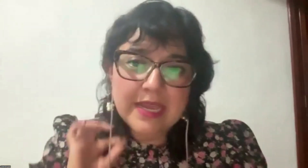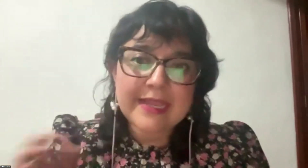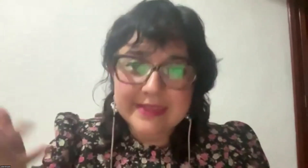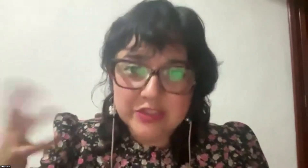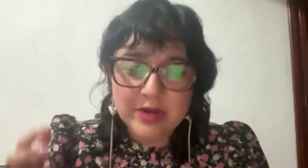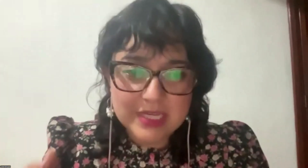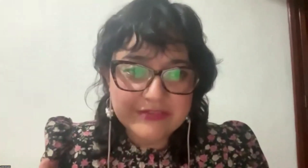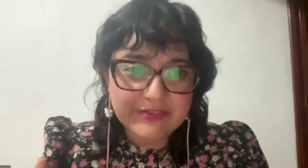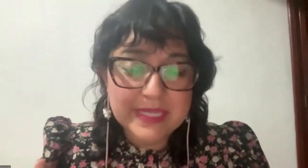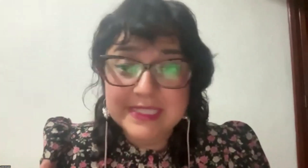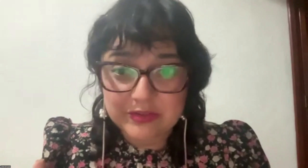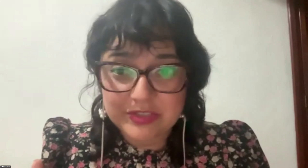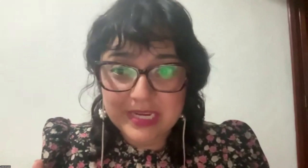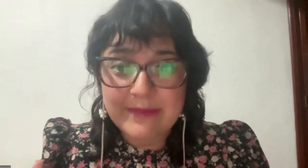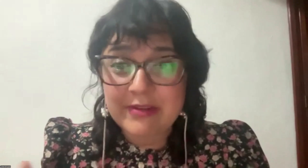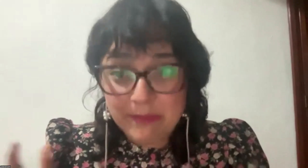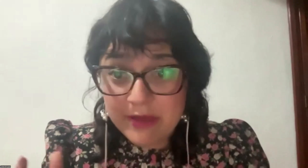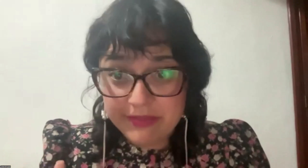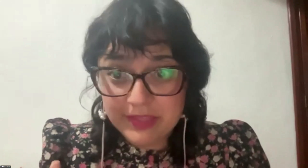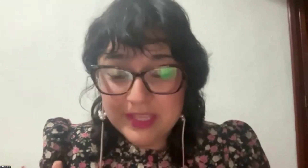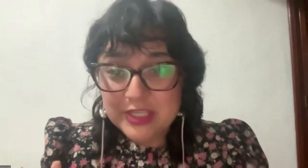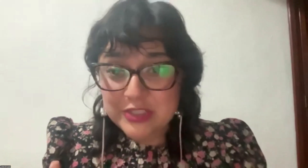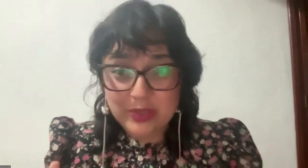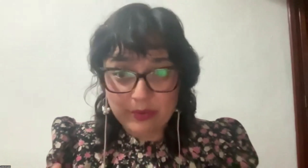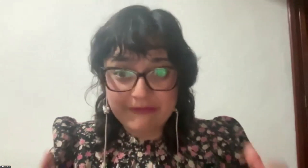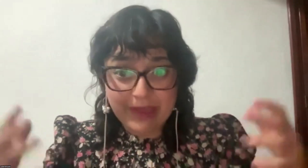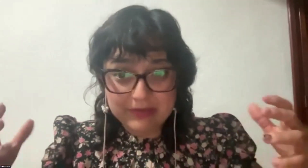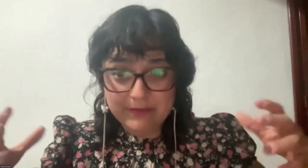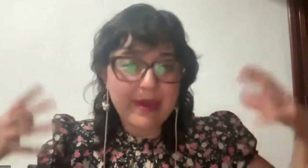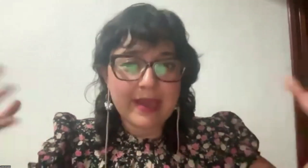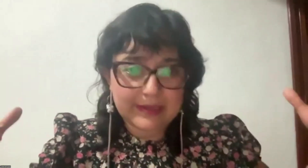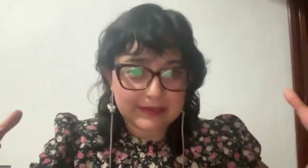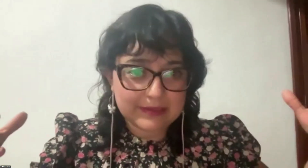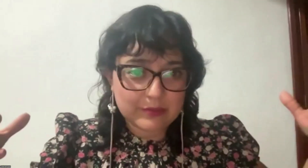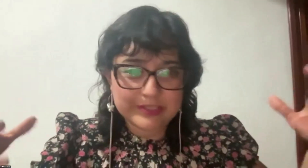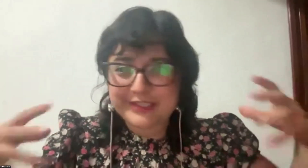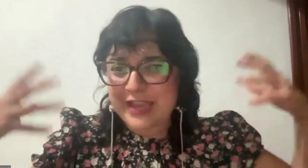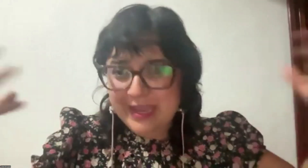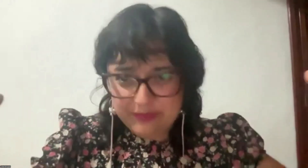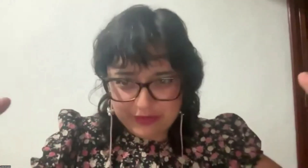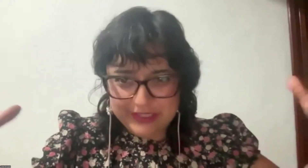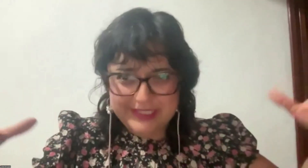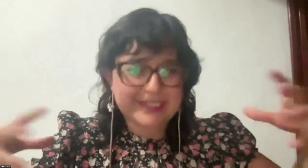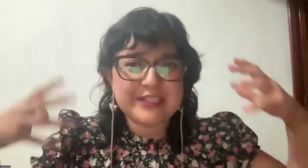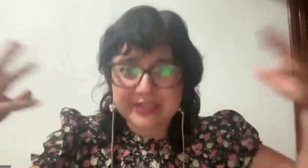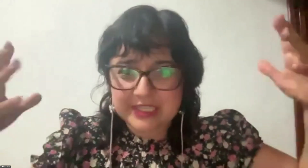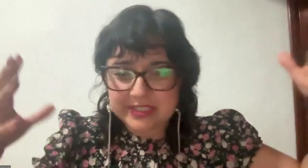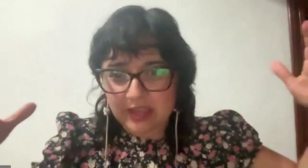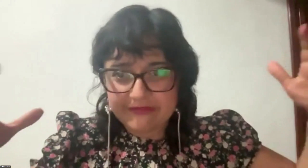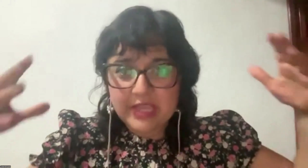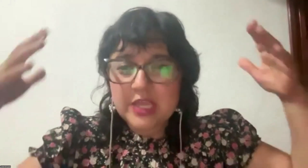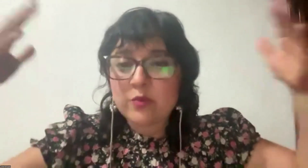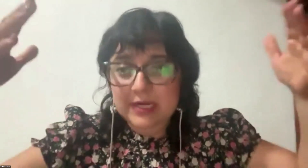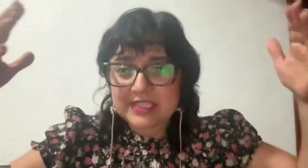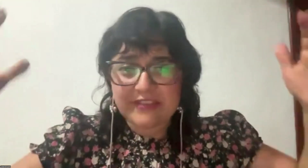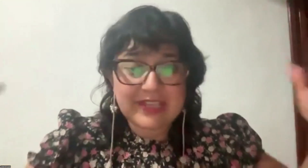and get the trash from the institution in about a month. So we found a pile with diapers and dirty